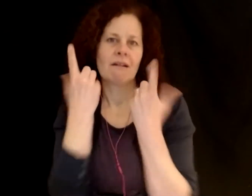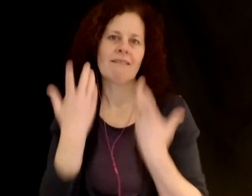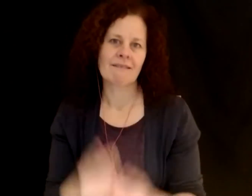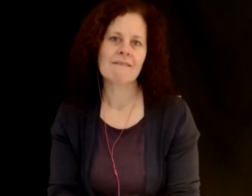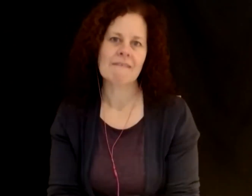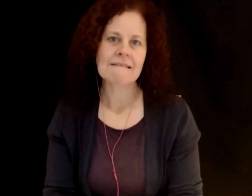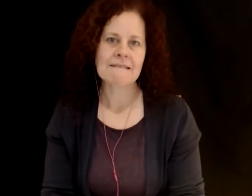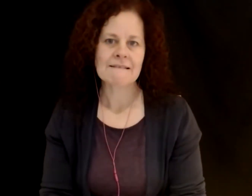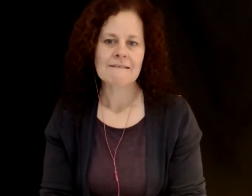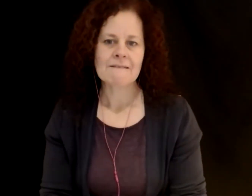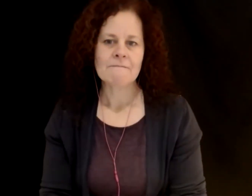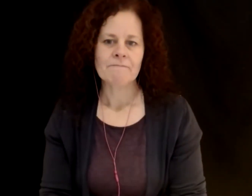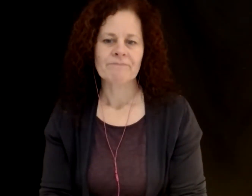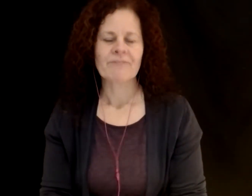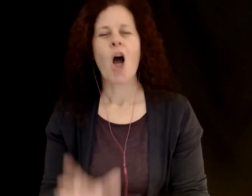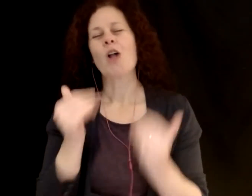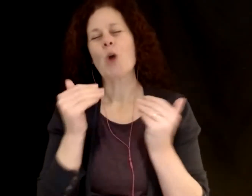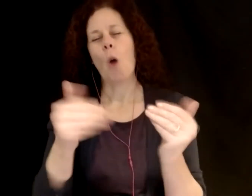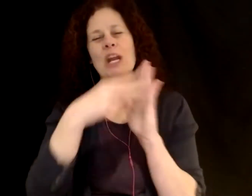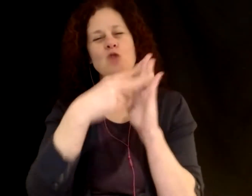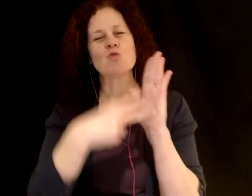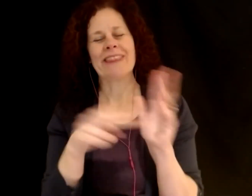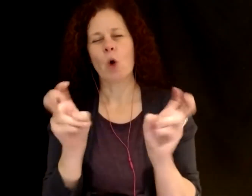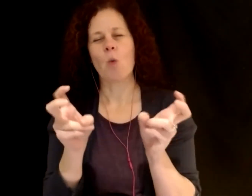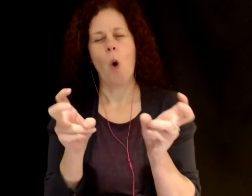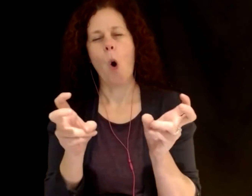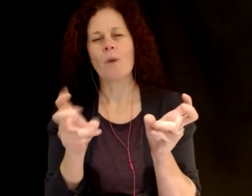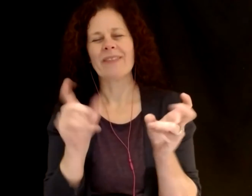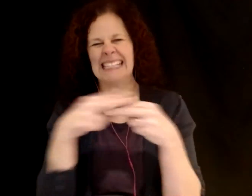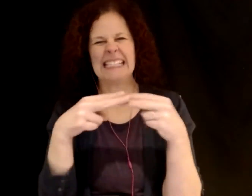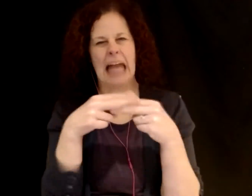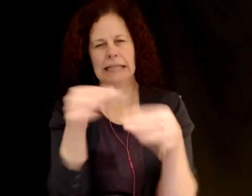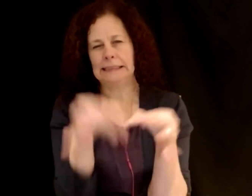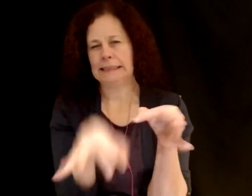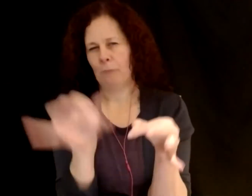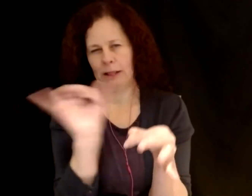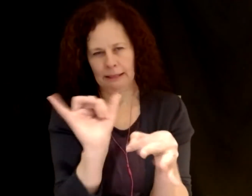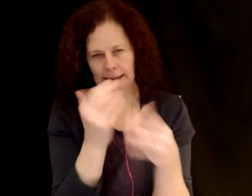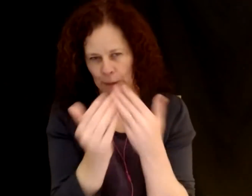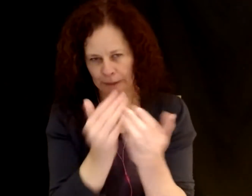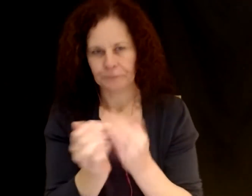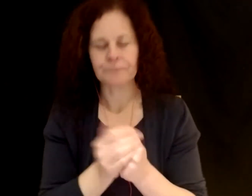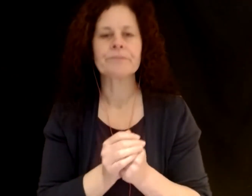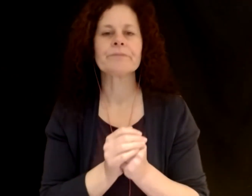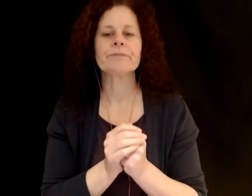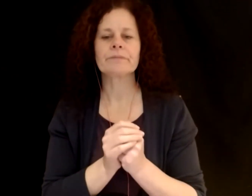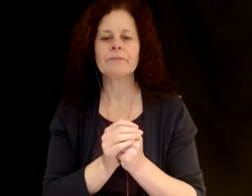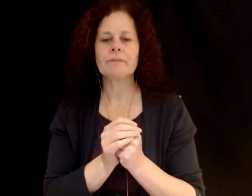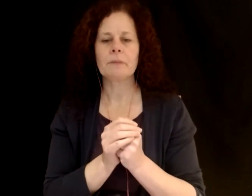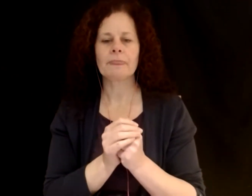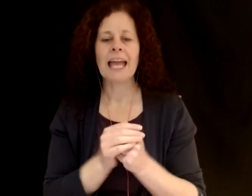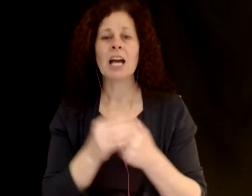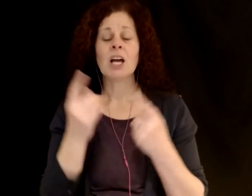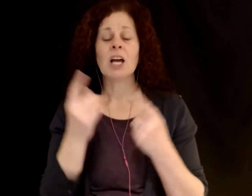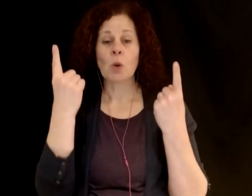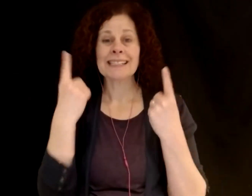I'll go ahead and just read the quote since it's not much there on the slide, but this is an example of a successful involvement of